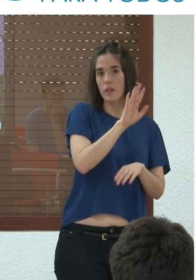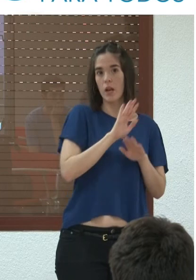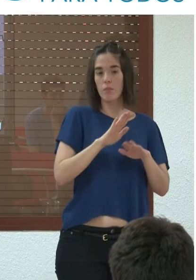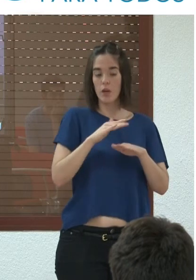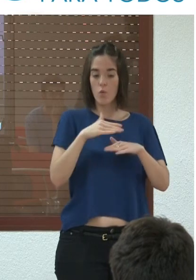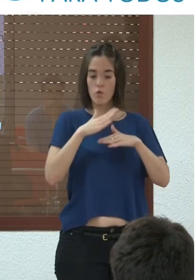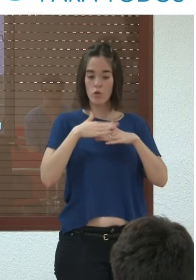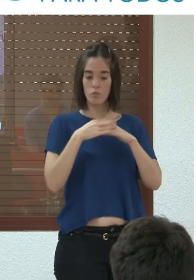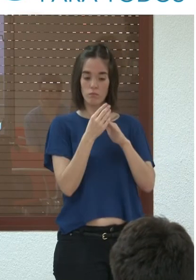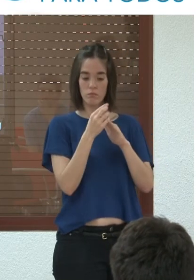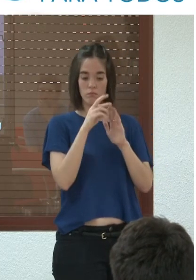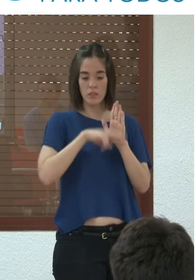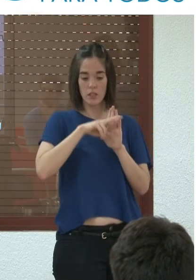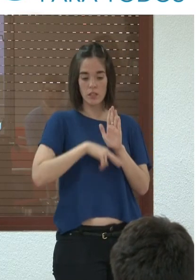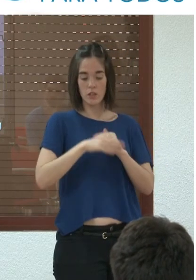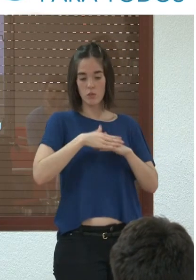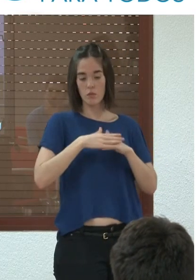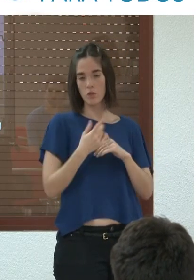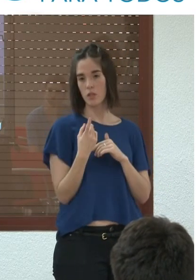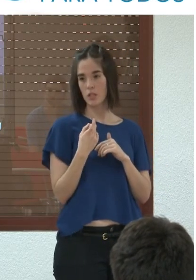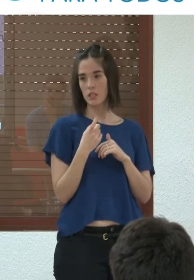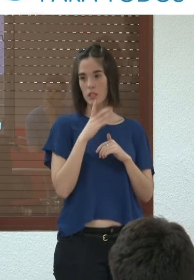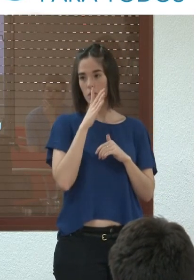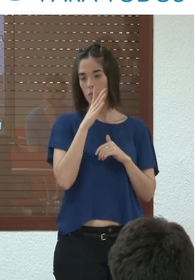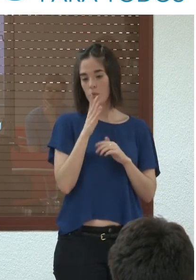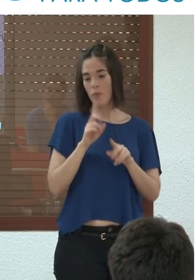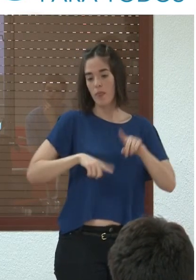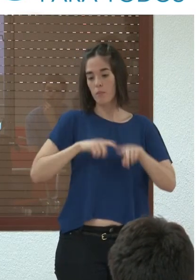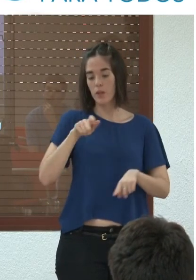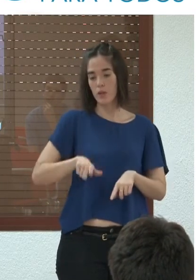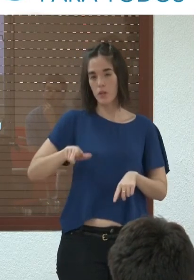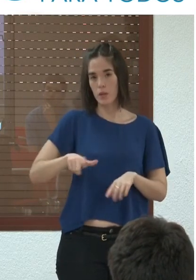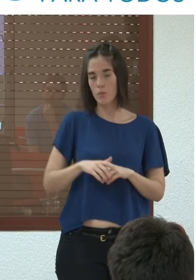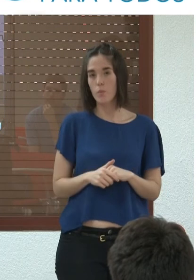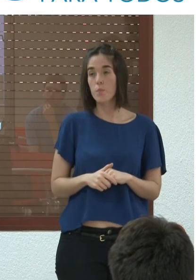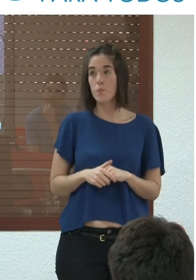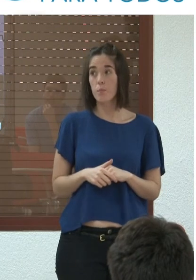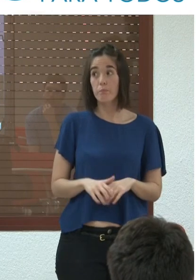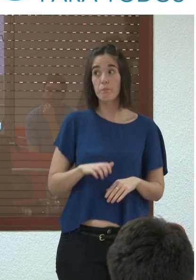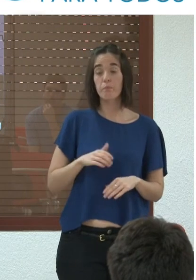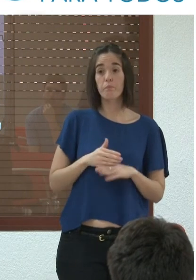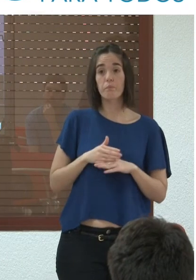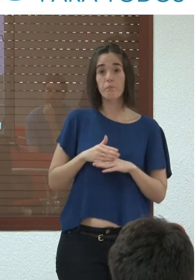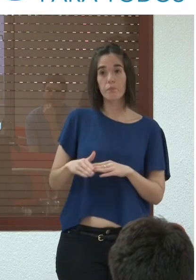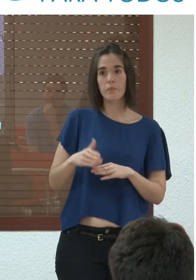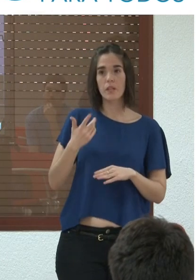the Western world. But you have to comply with a minimum safety standards.